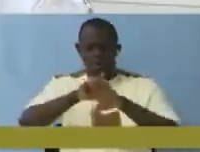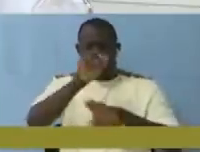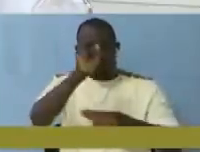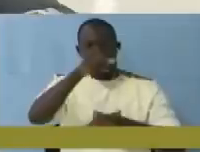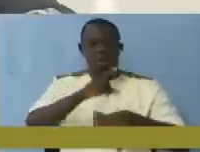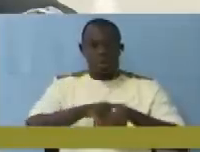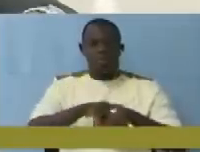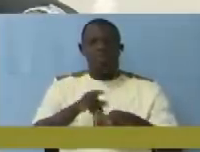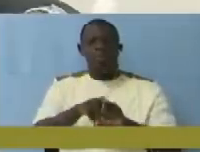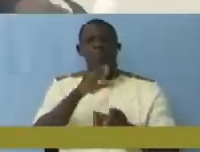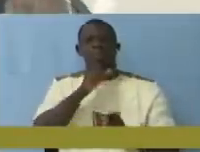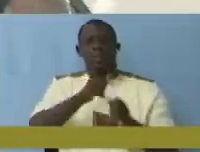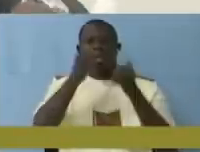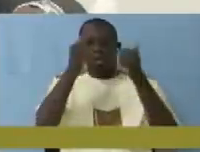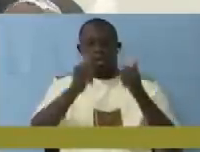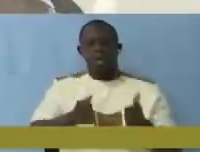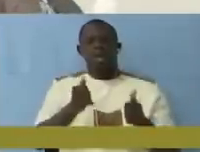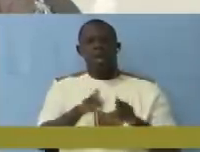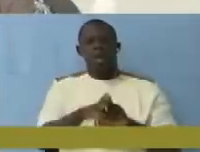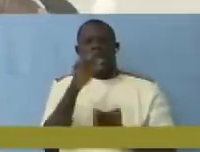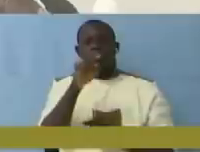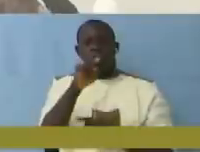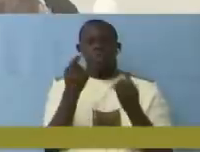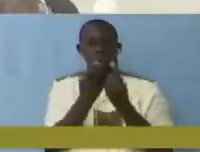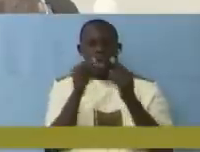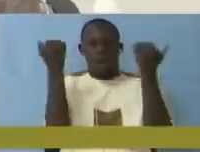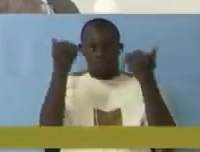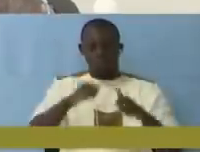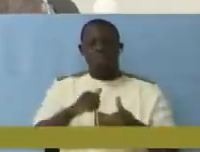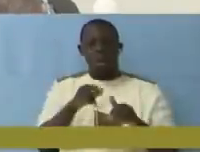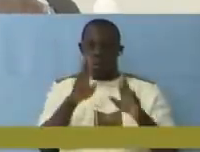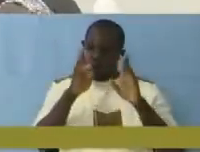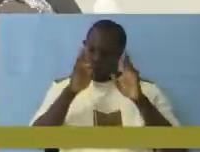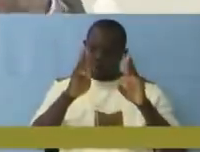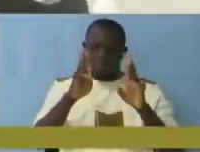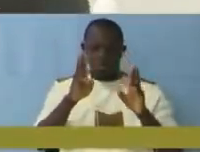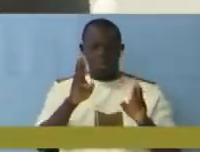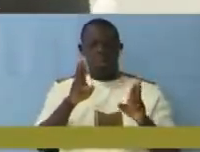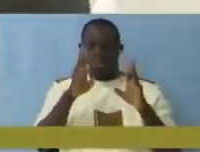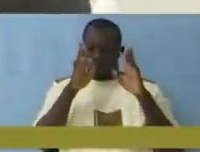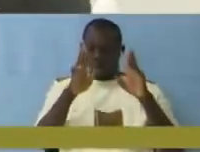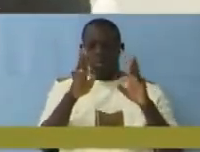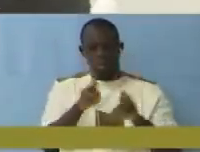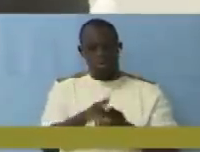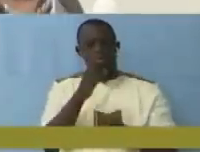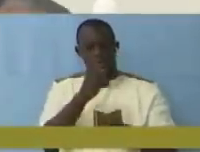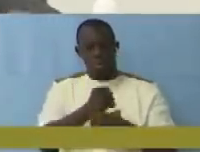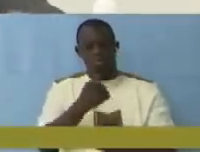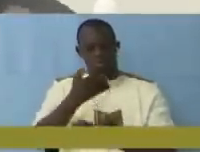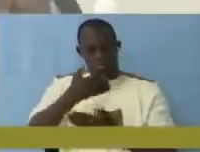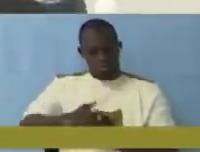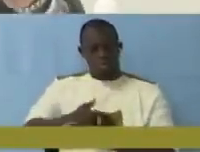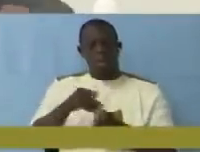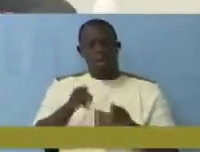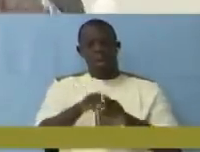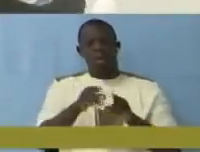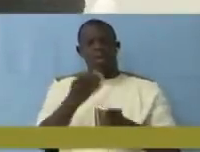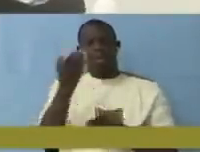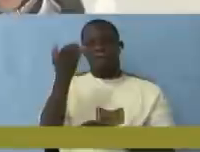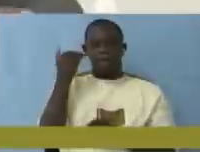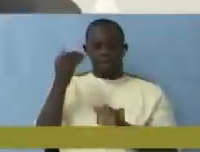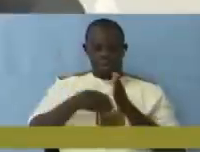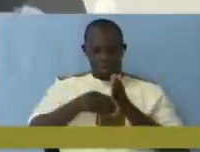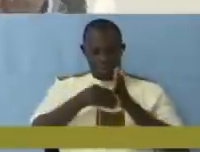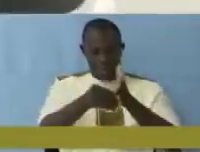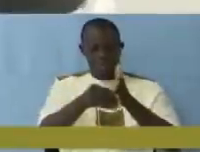Mr. Chair, if that happens, I would wish it to be on the record. Yes, indeed. That the director, a former director